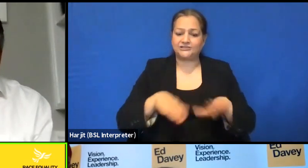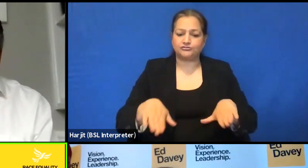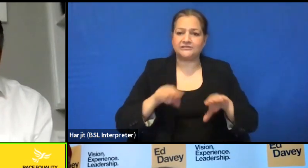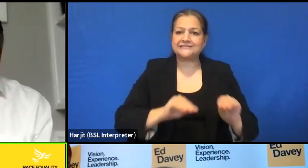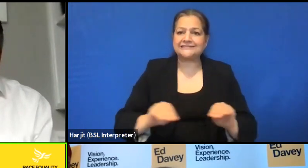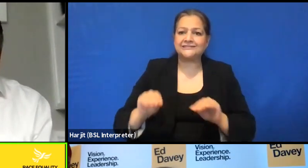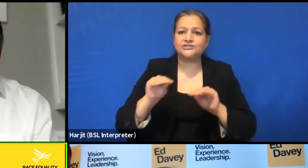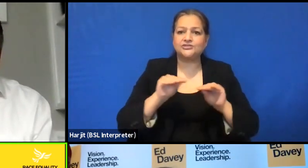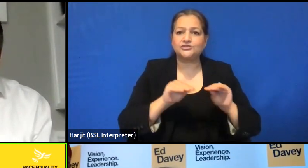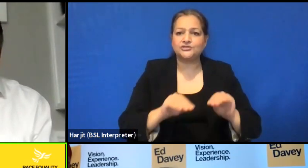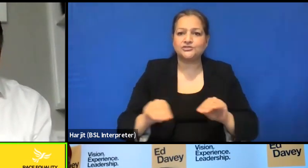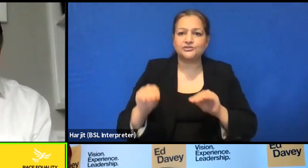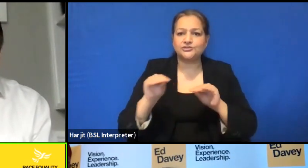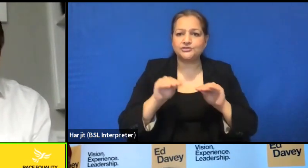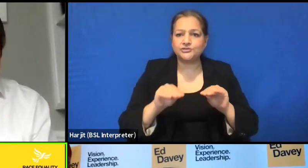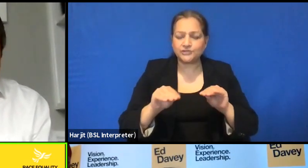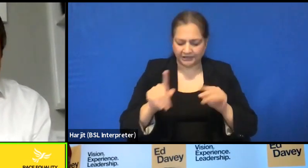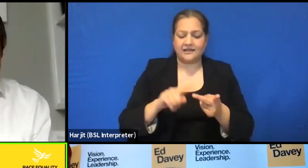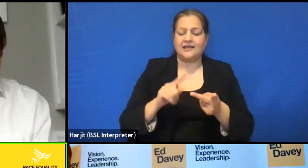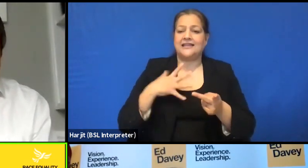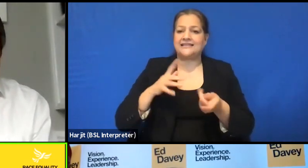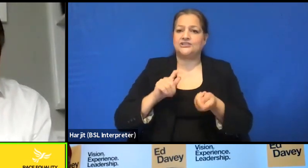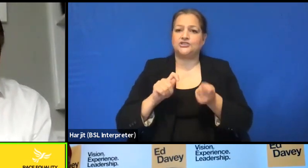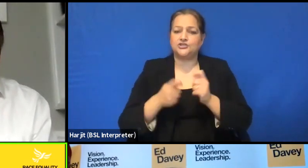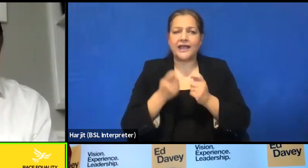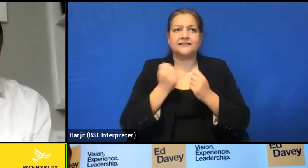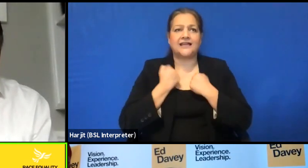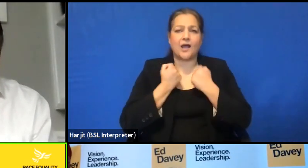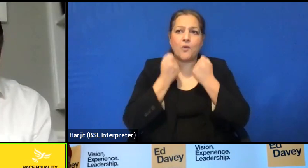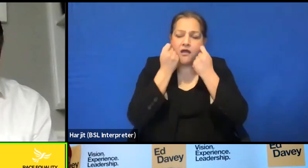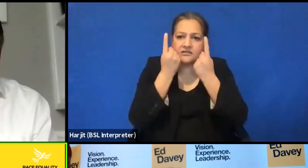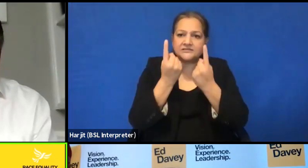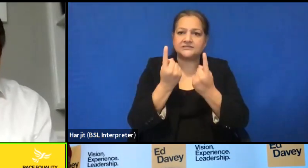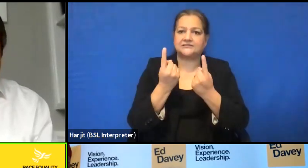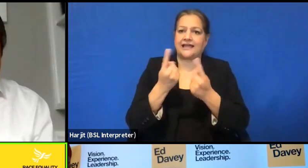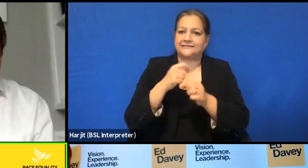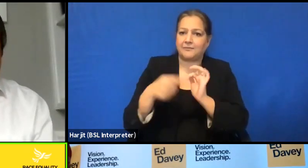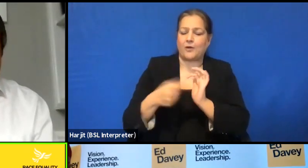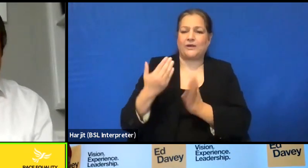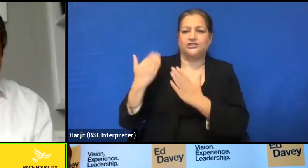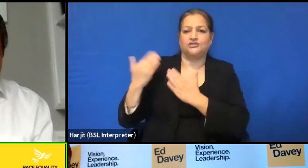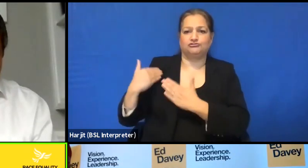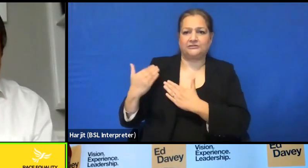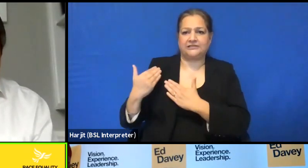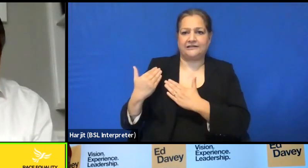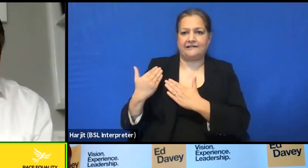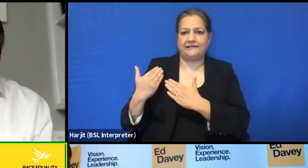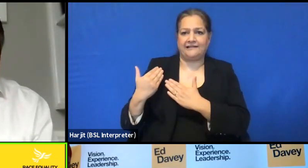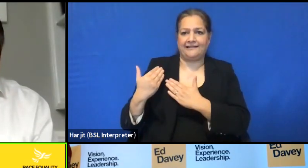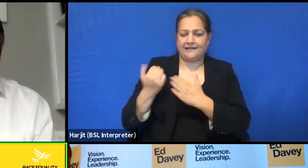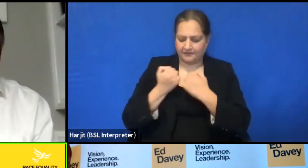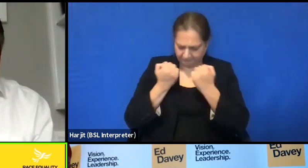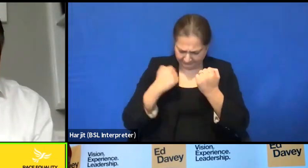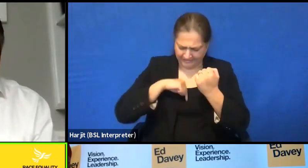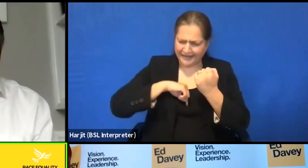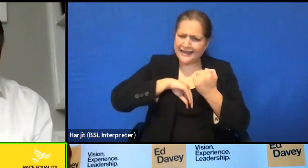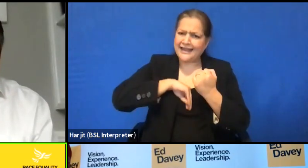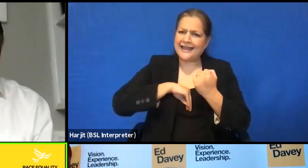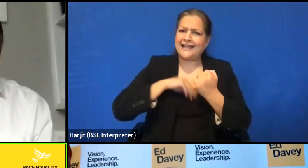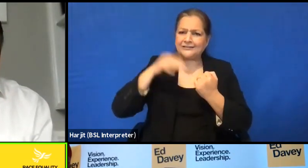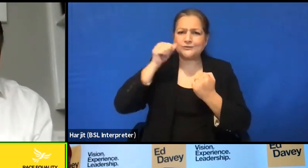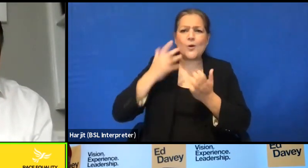are changing the way that we understand our own history, unless we are facing our own history in ourselves, which is a movement that as a teacher I